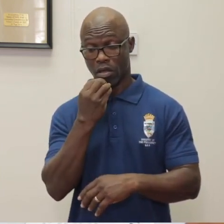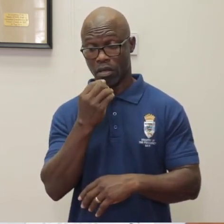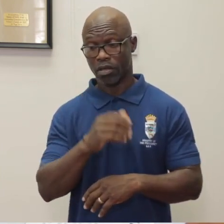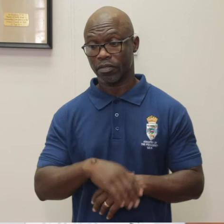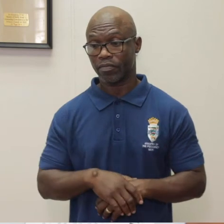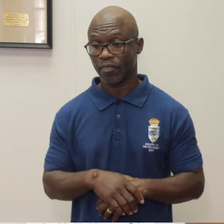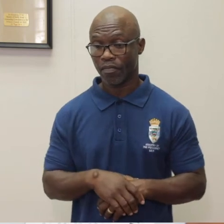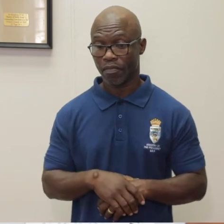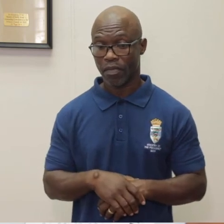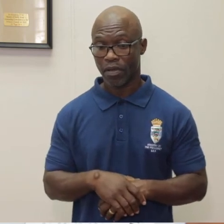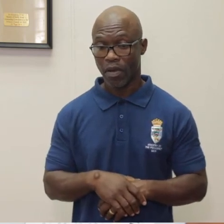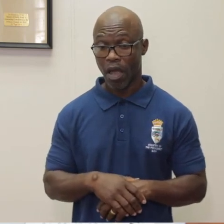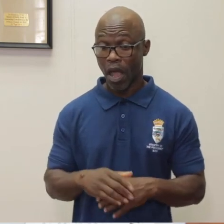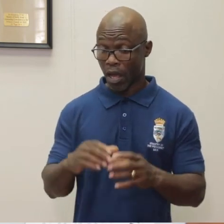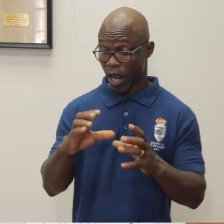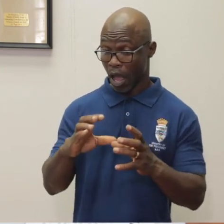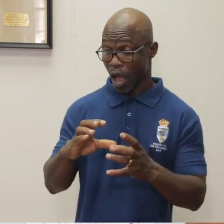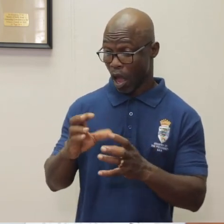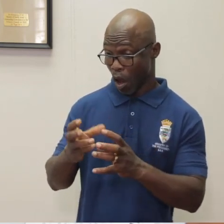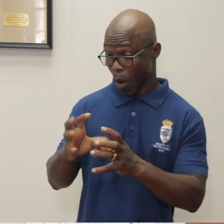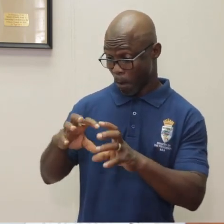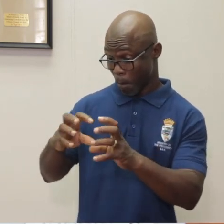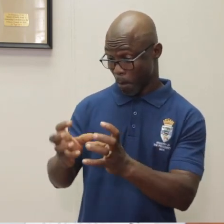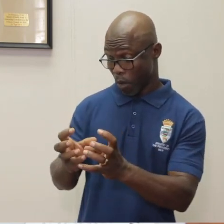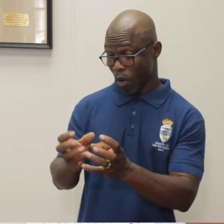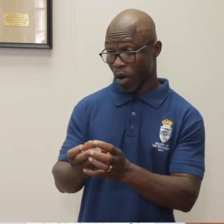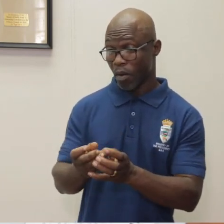A tennis ball could be the